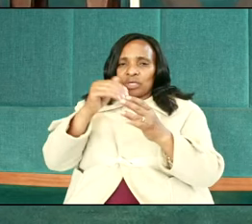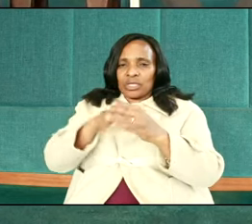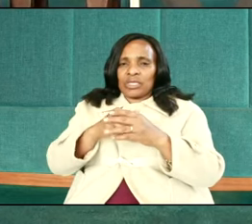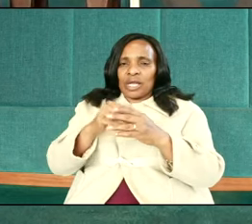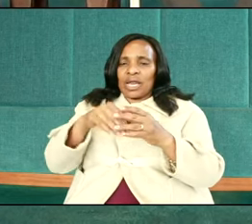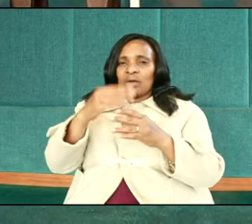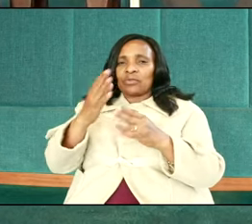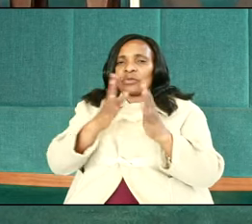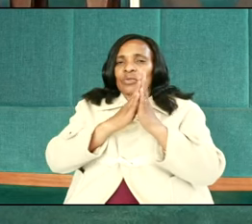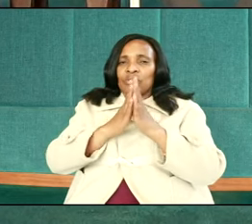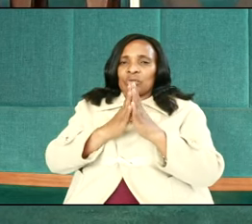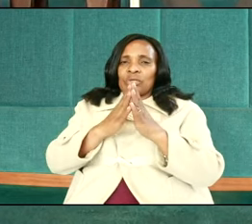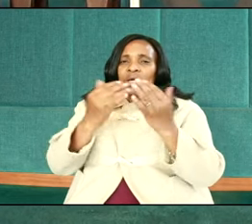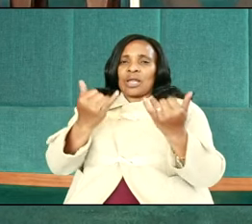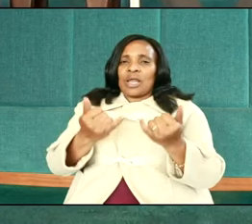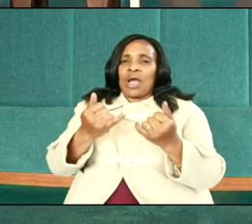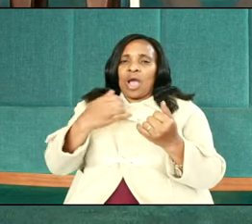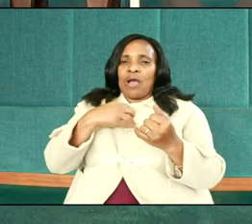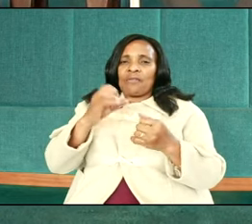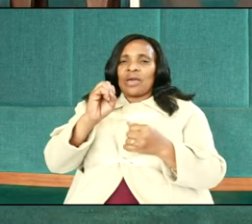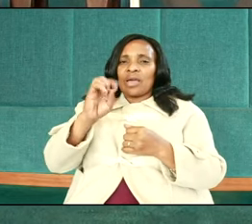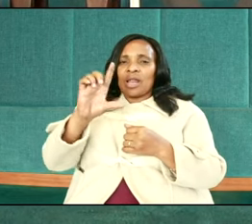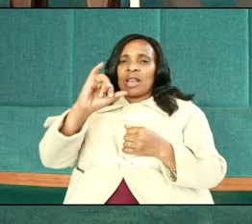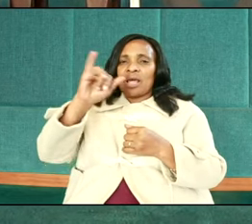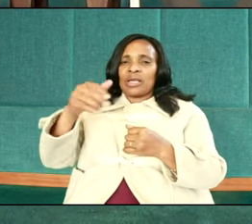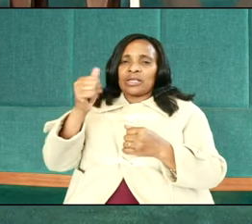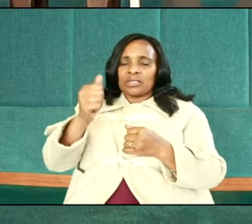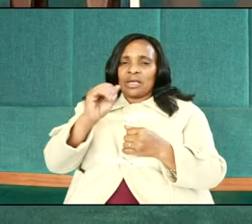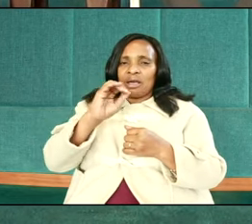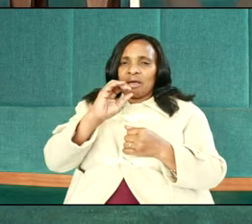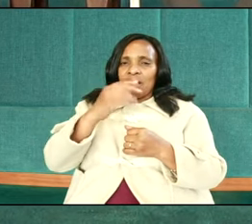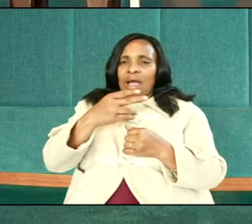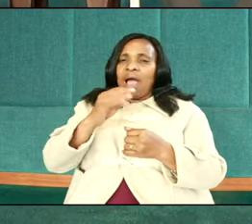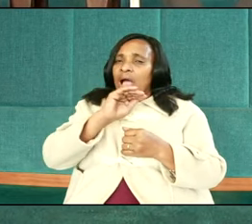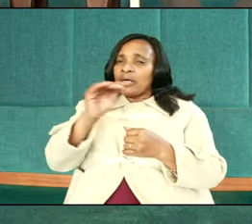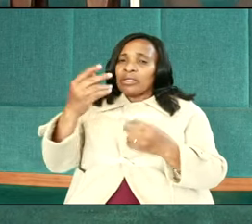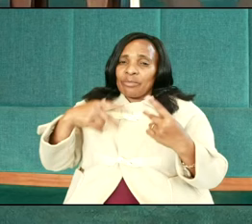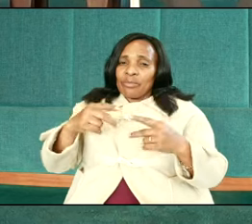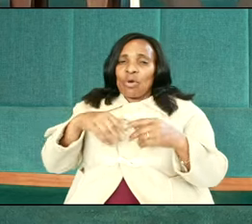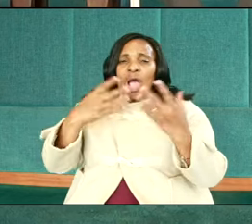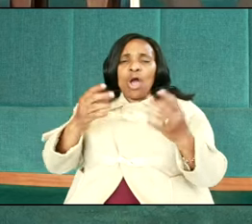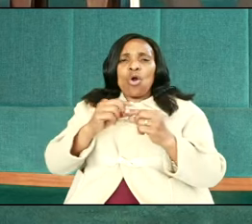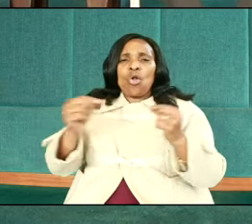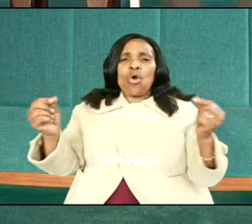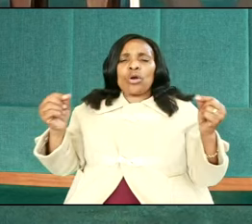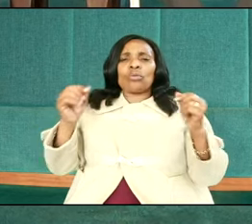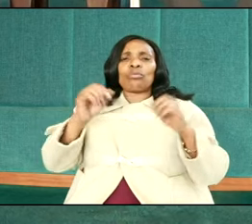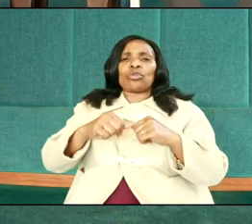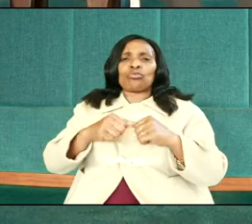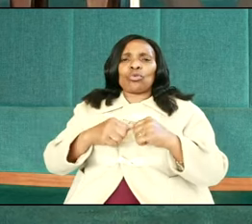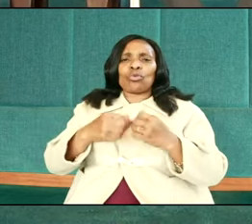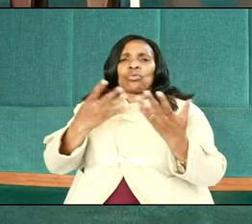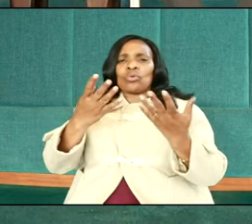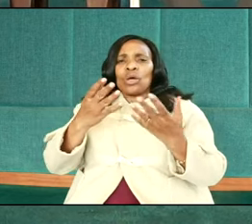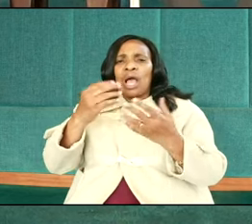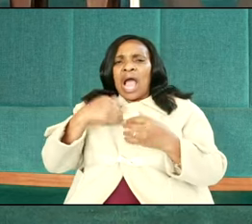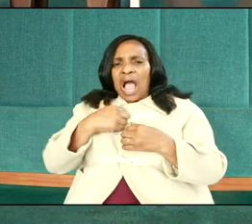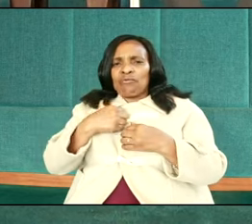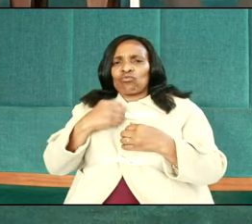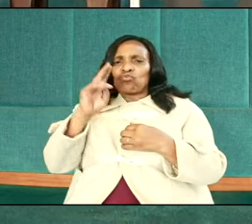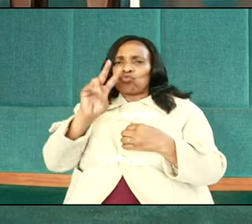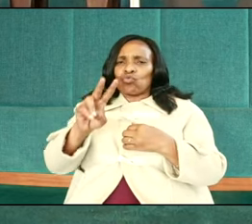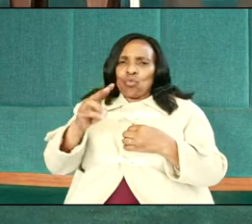story. So right here we have Elijah. And Elijah asks the people, how long will you waver between two opinions? How long will you